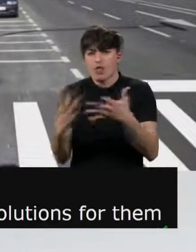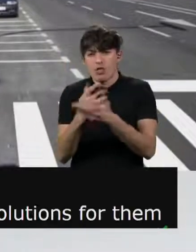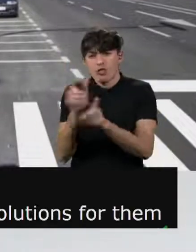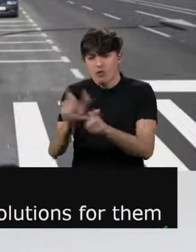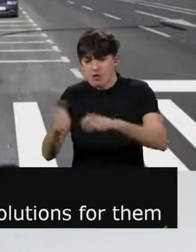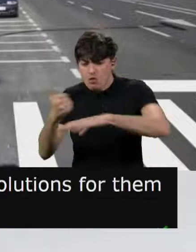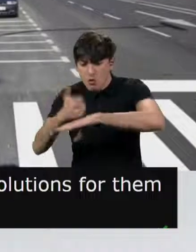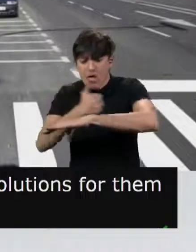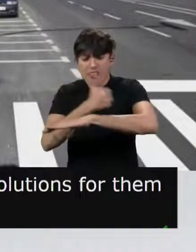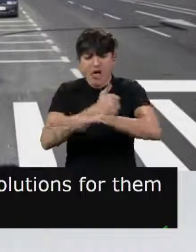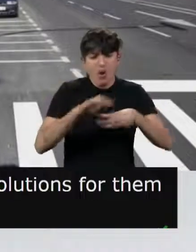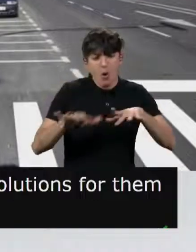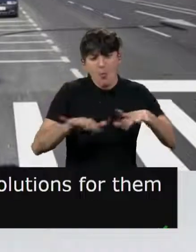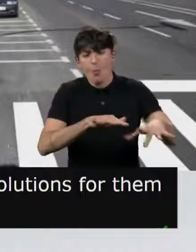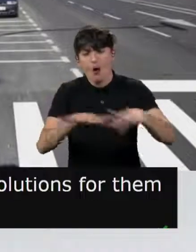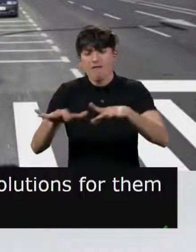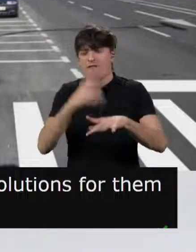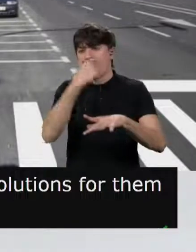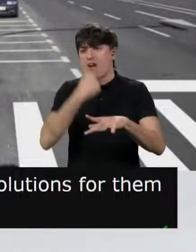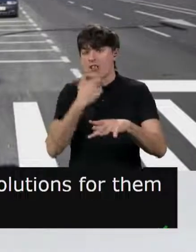mobility for all citizens.